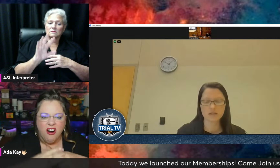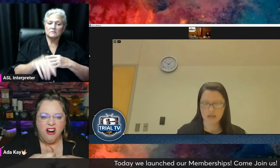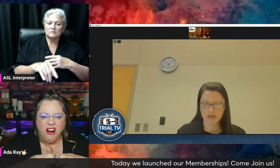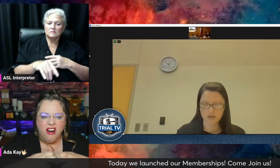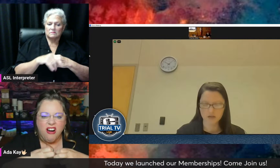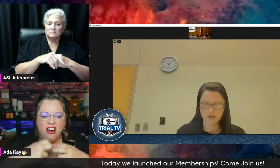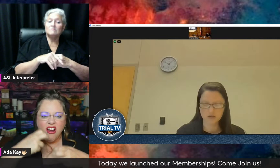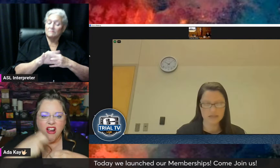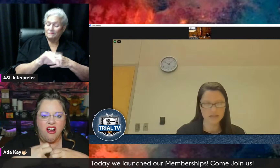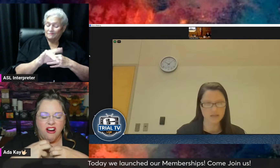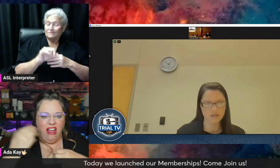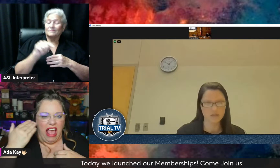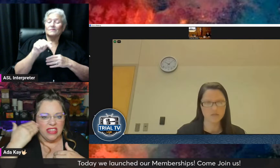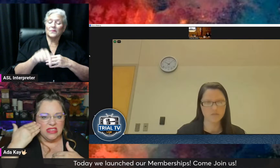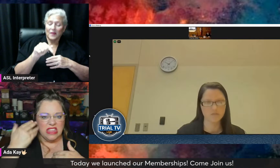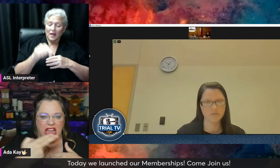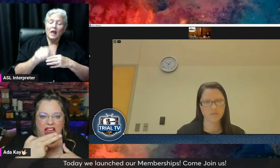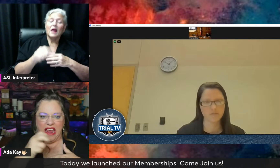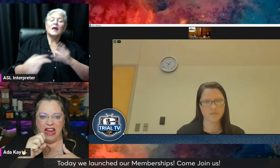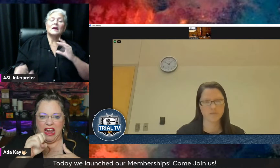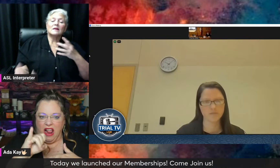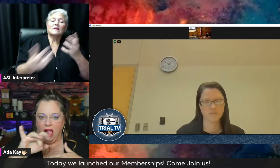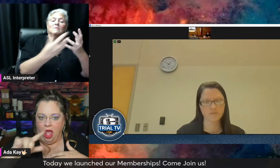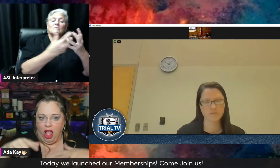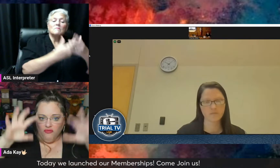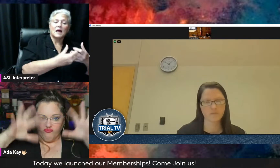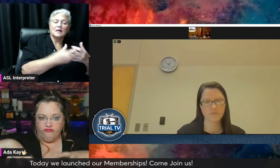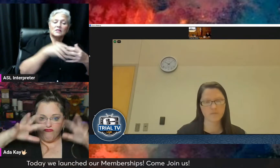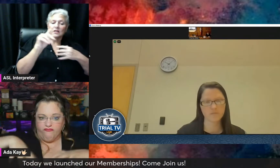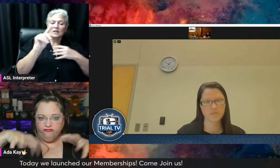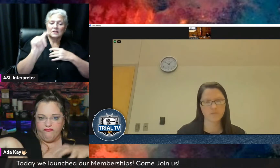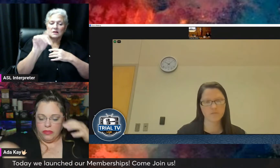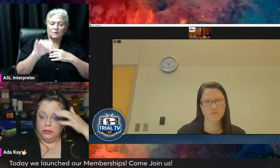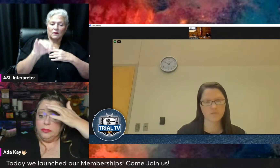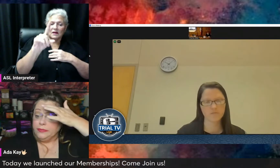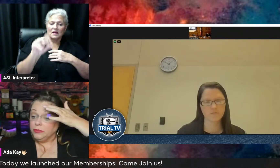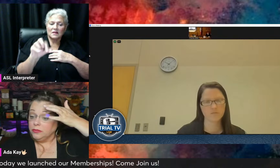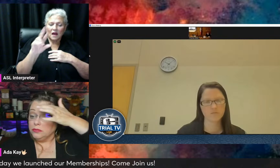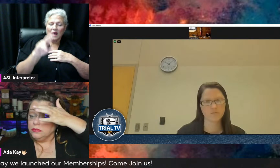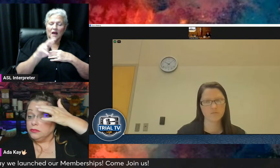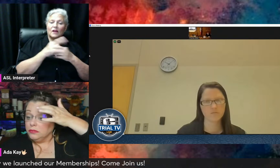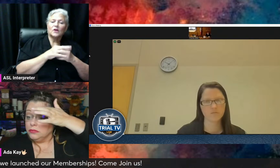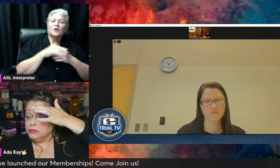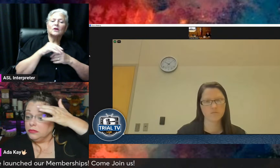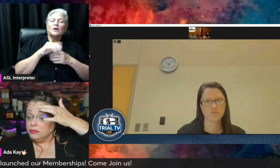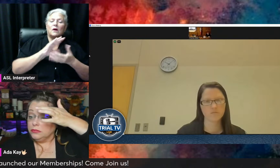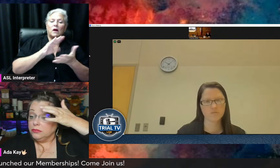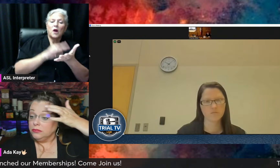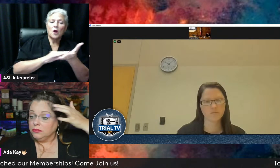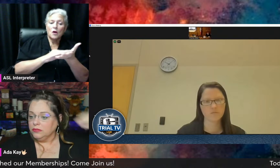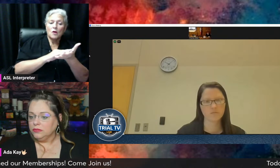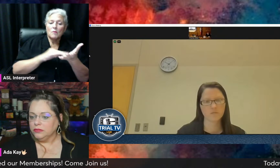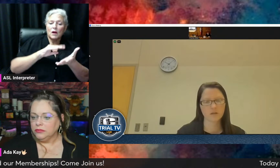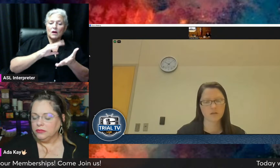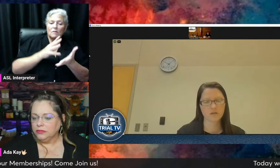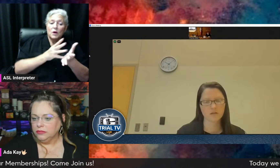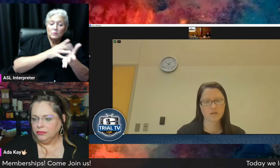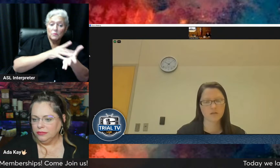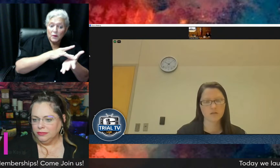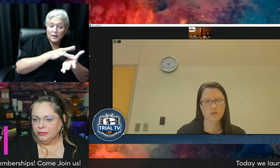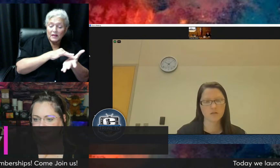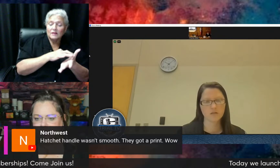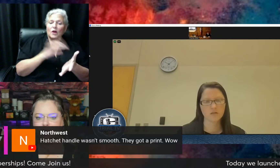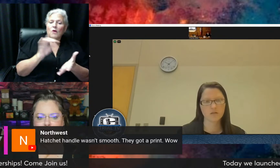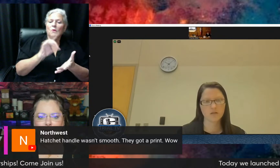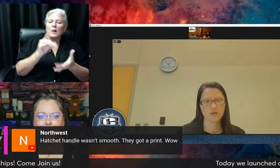to Tyler Dazey. Where was that latent palm print located on the